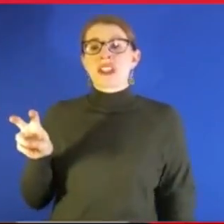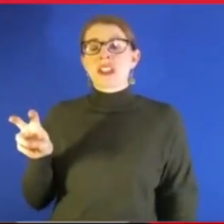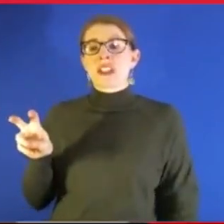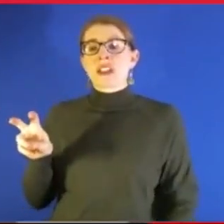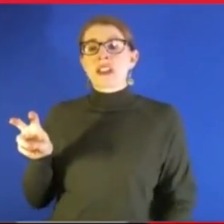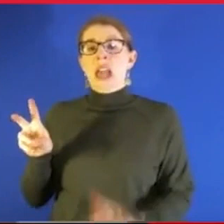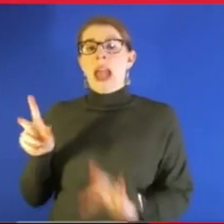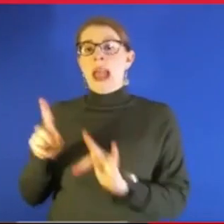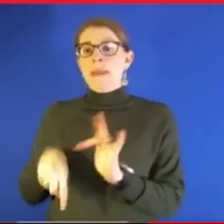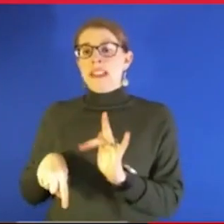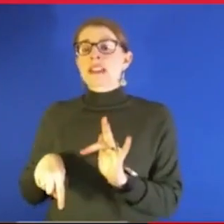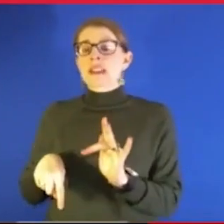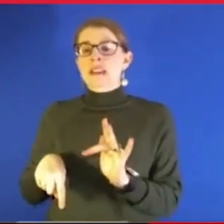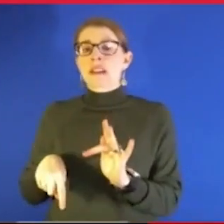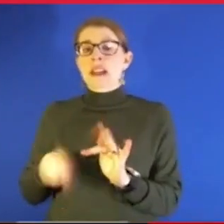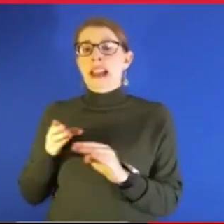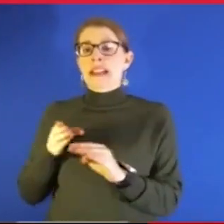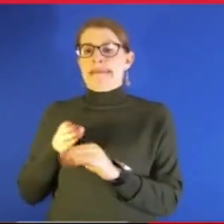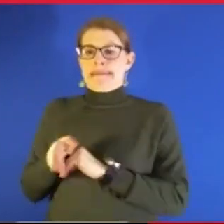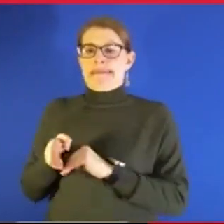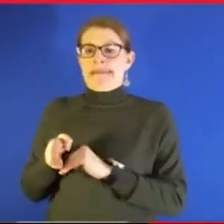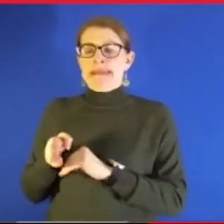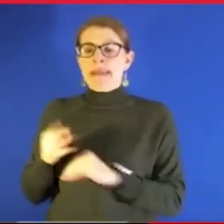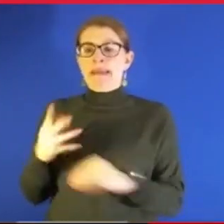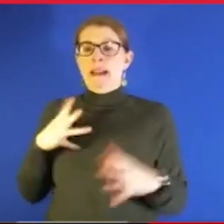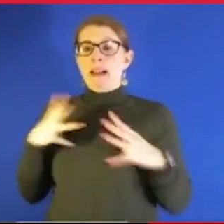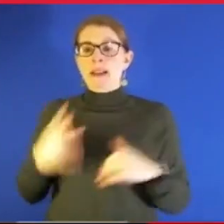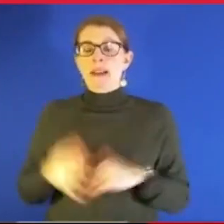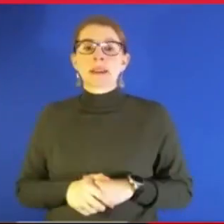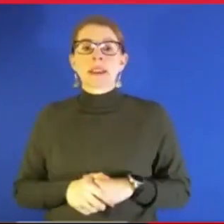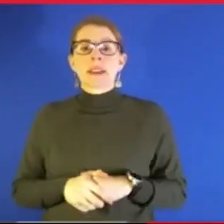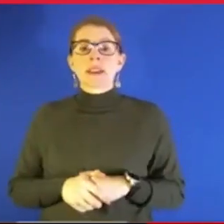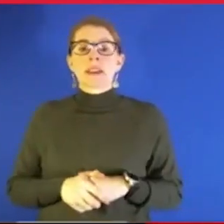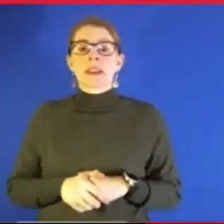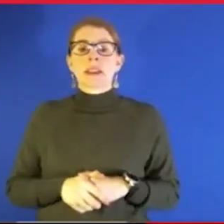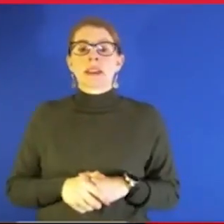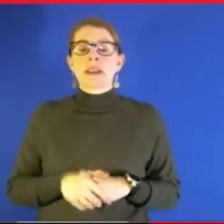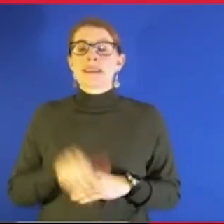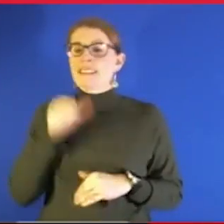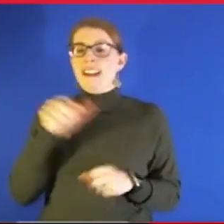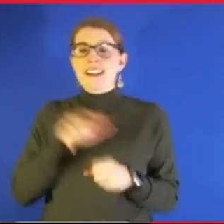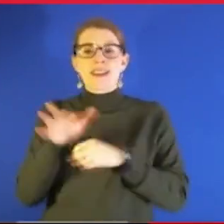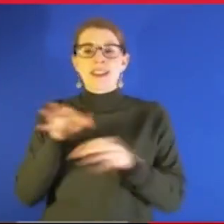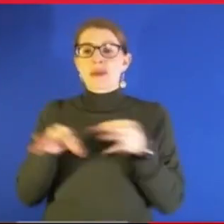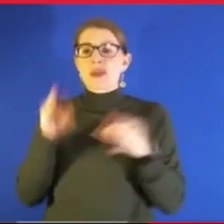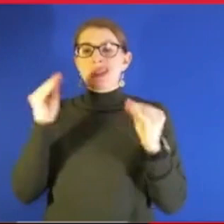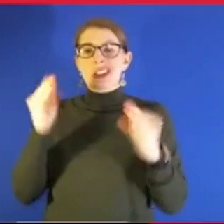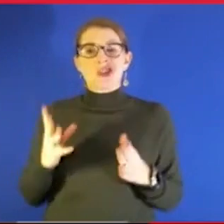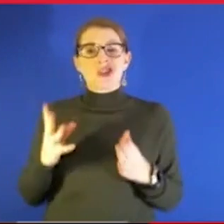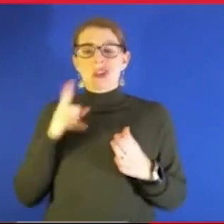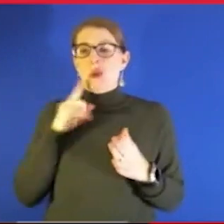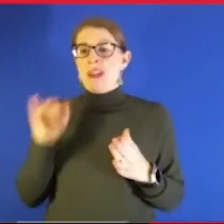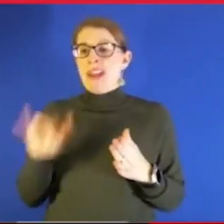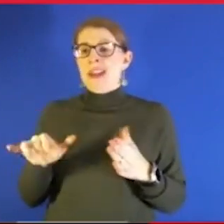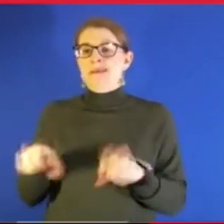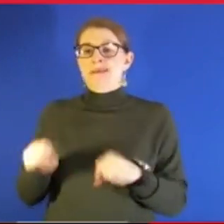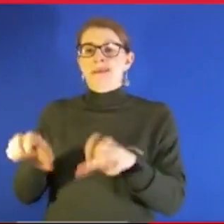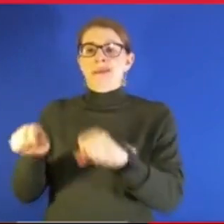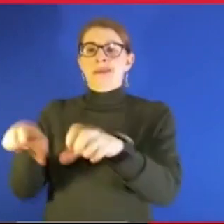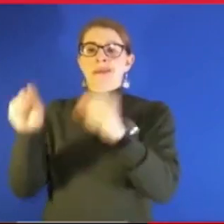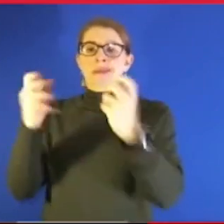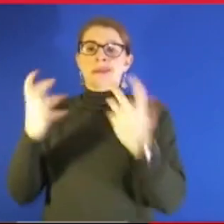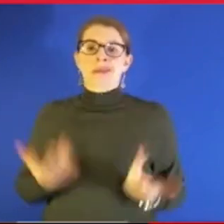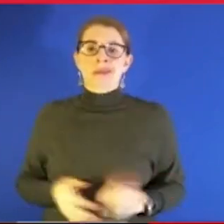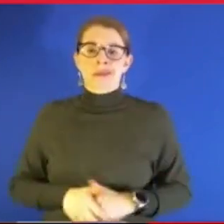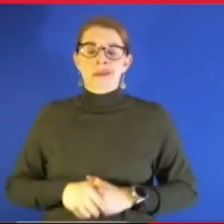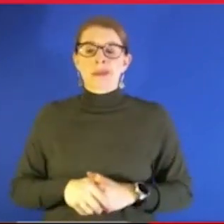absentees, right after the holidays. Well, there's not enough substitute teachers to account for that. So again, if we don't